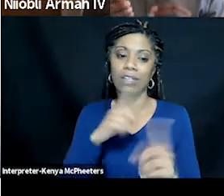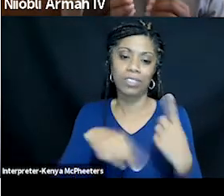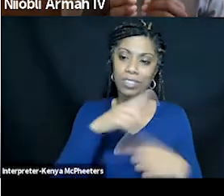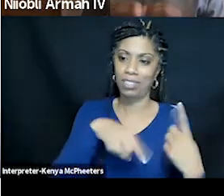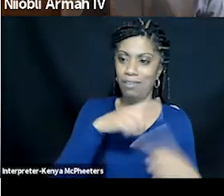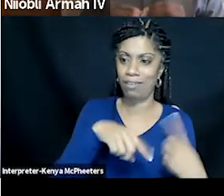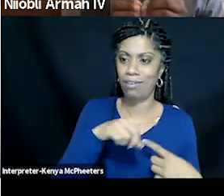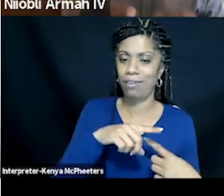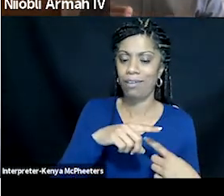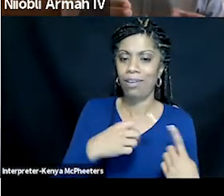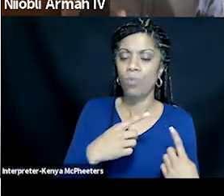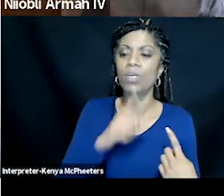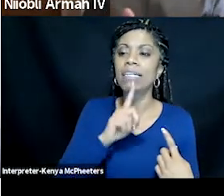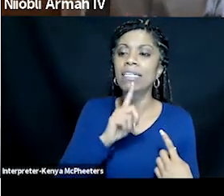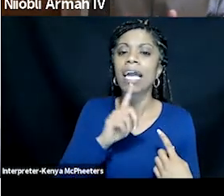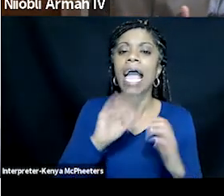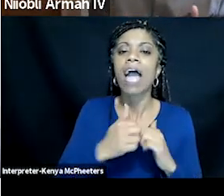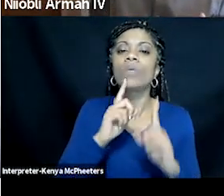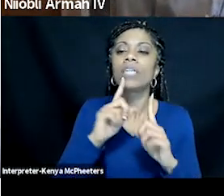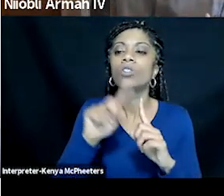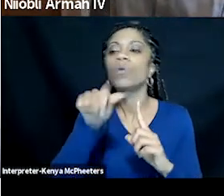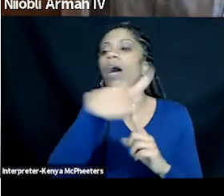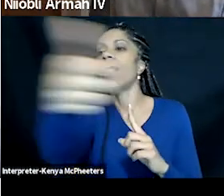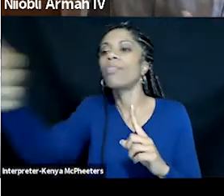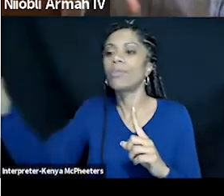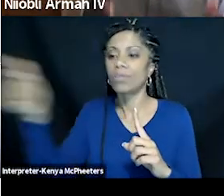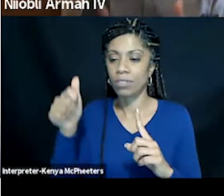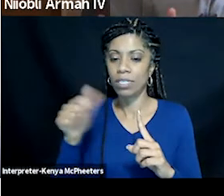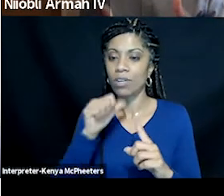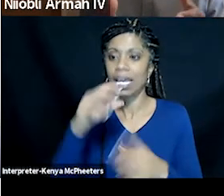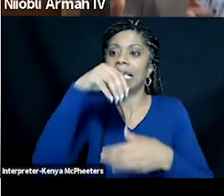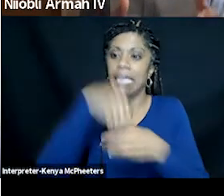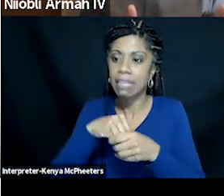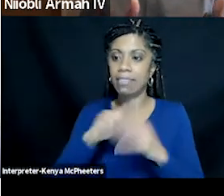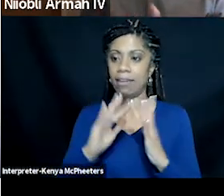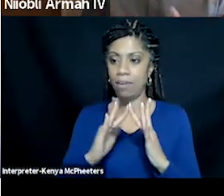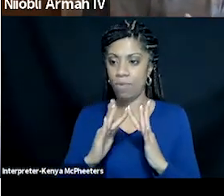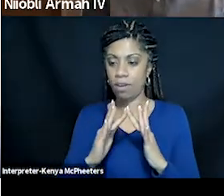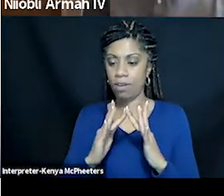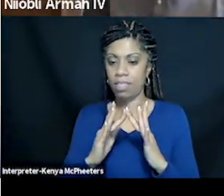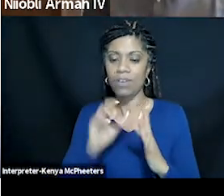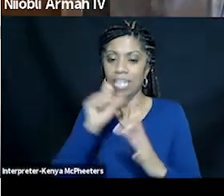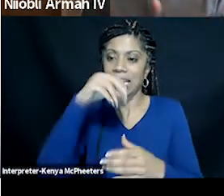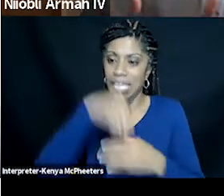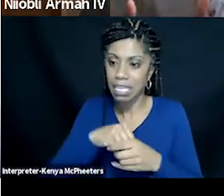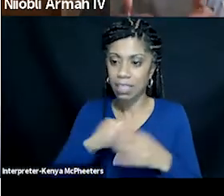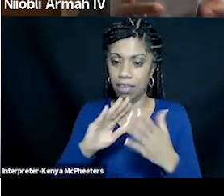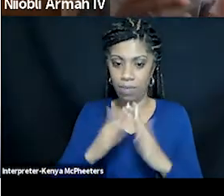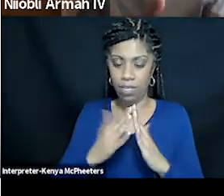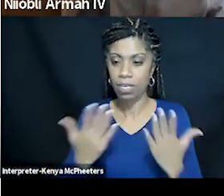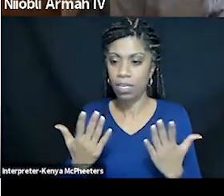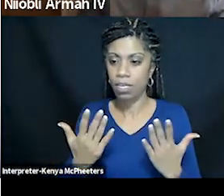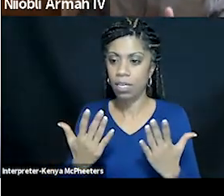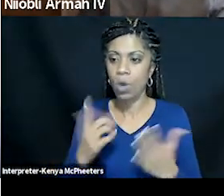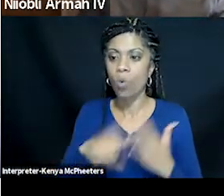be thoughtful that it's not like, what does the community want to hear my foundation president say? The community wants your foundation to commit more money. So what are